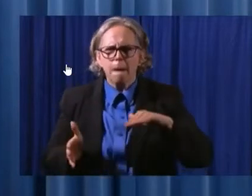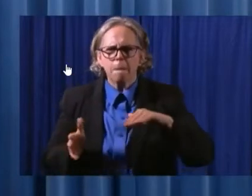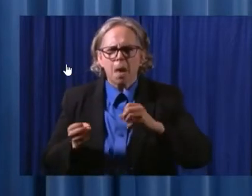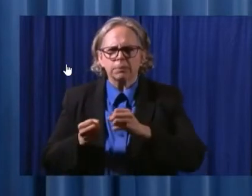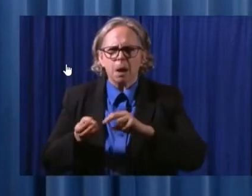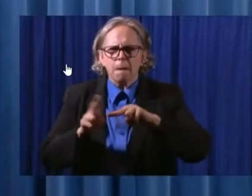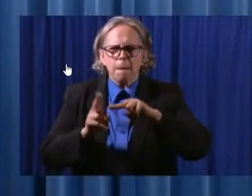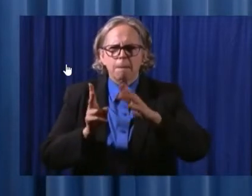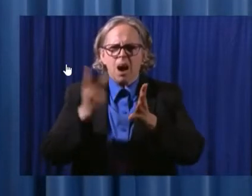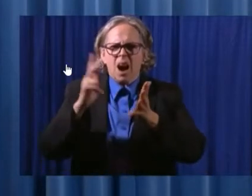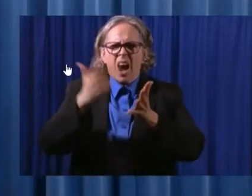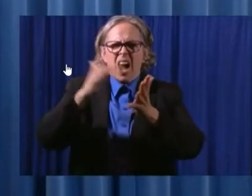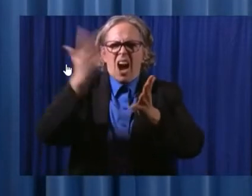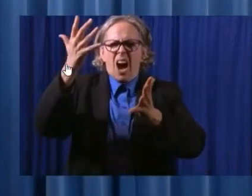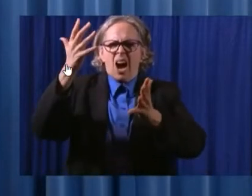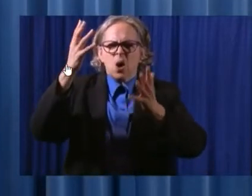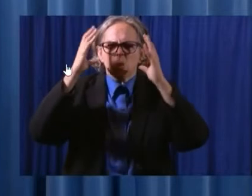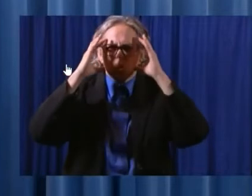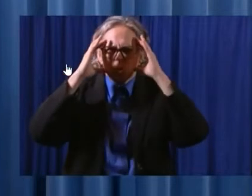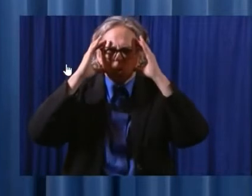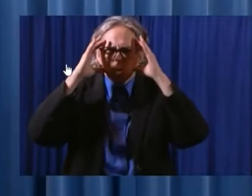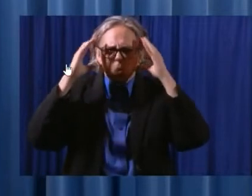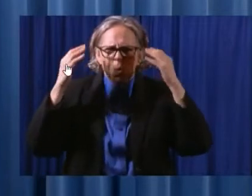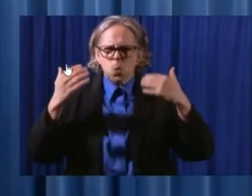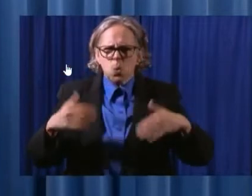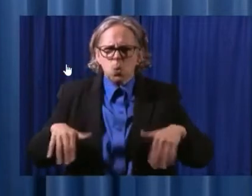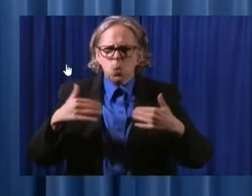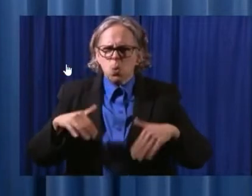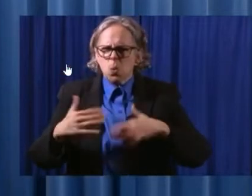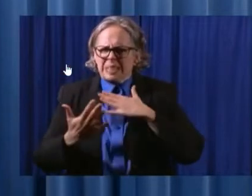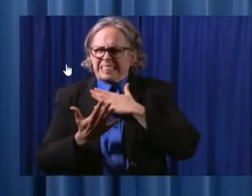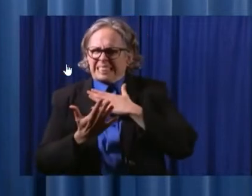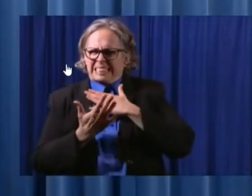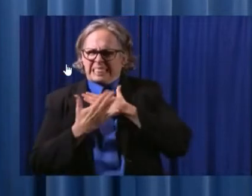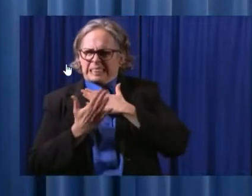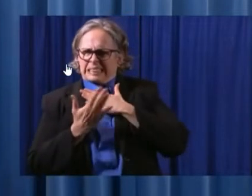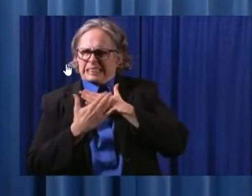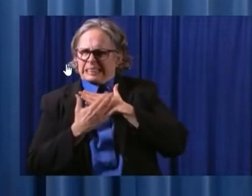This is a worrisome and concerning trend.